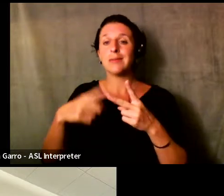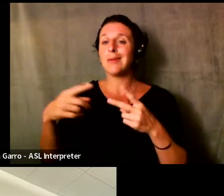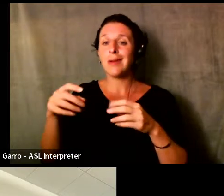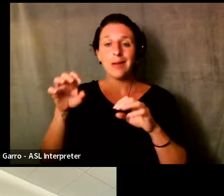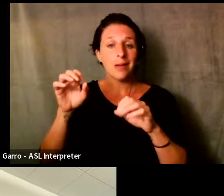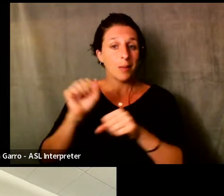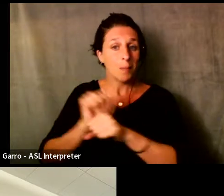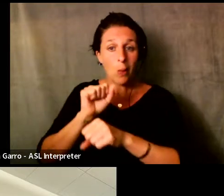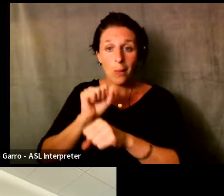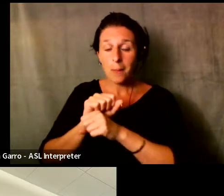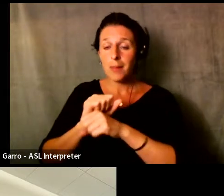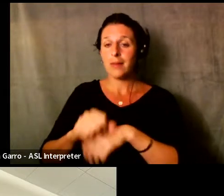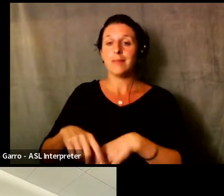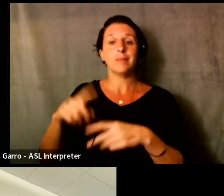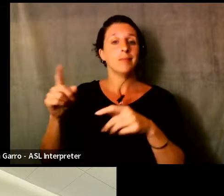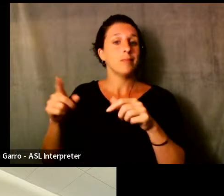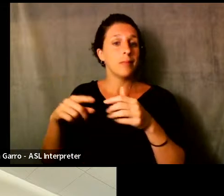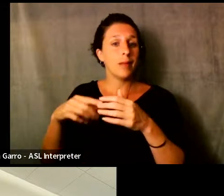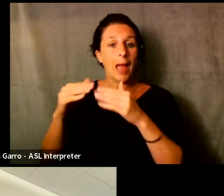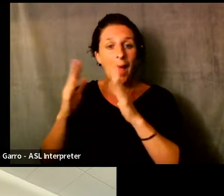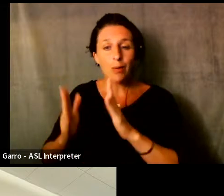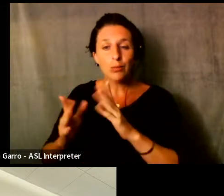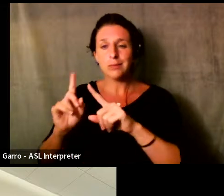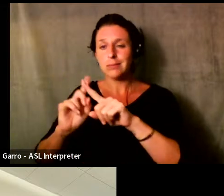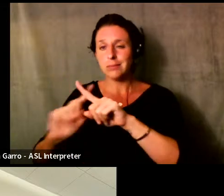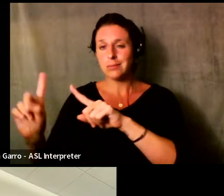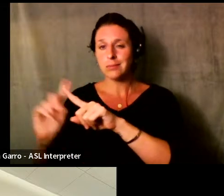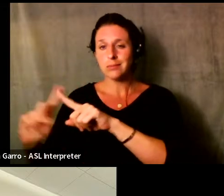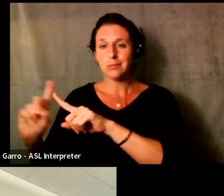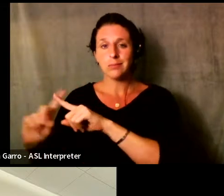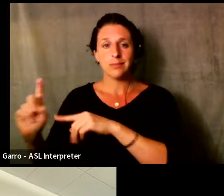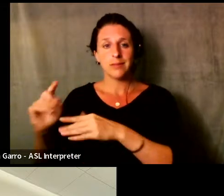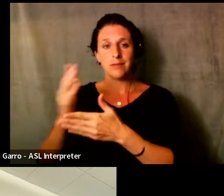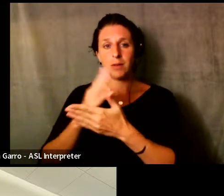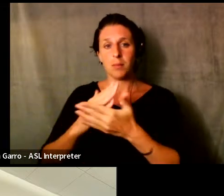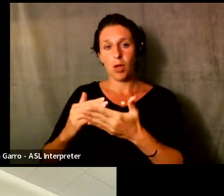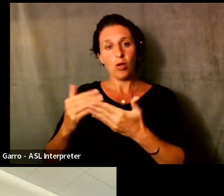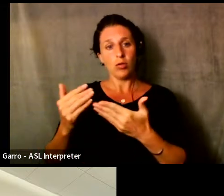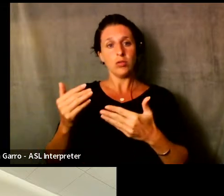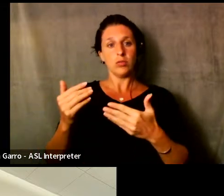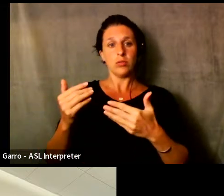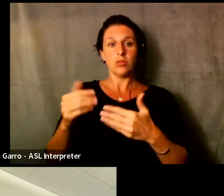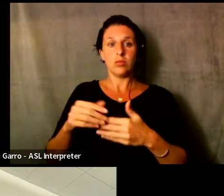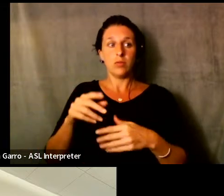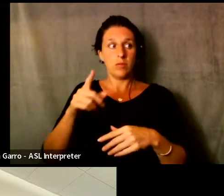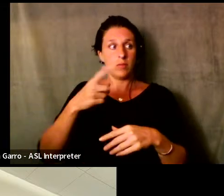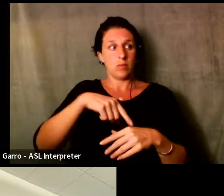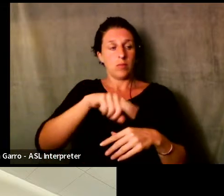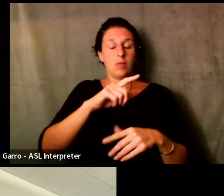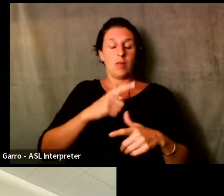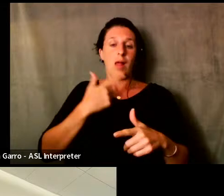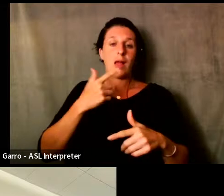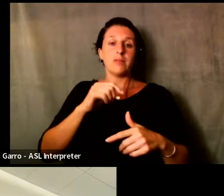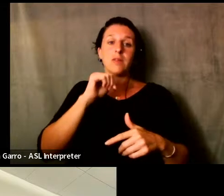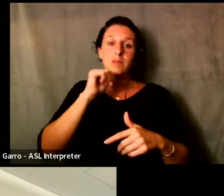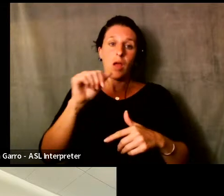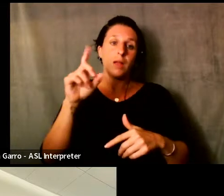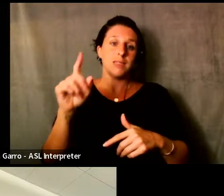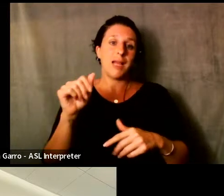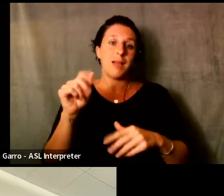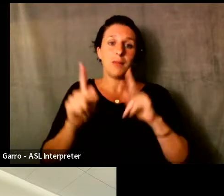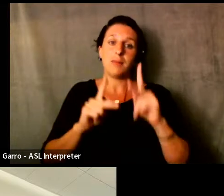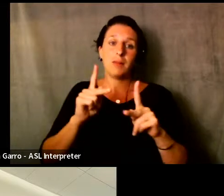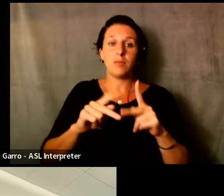housing, so many different parts of the lives of non-disabled people that were